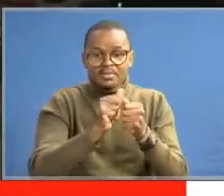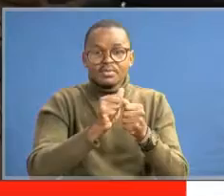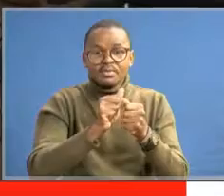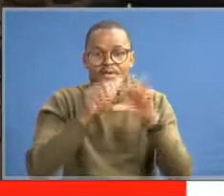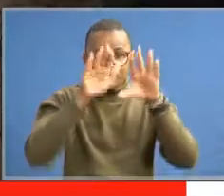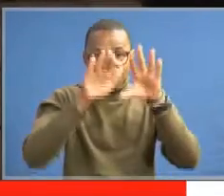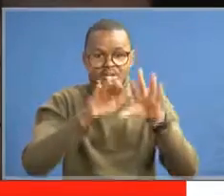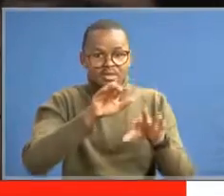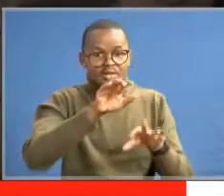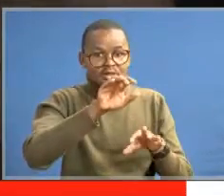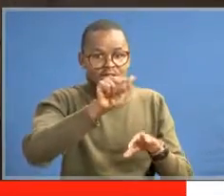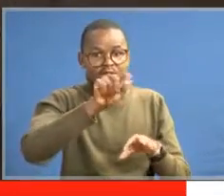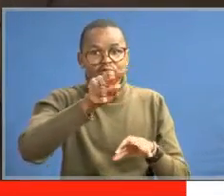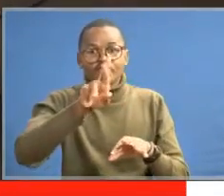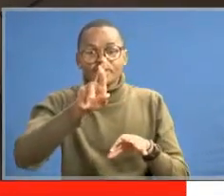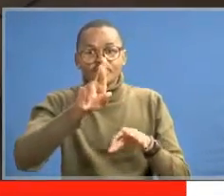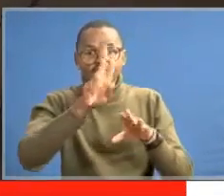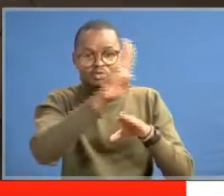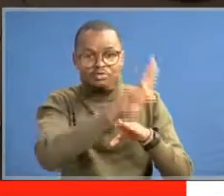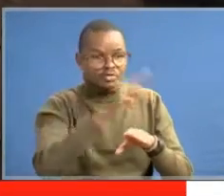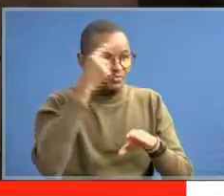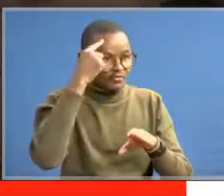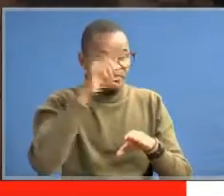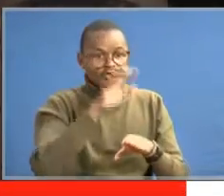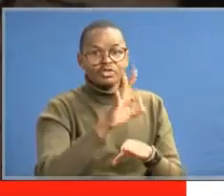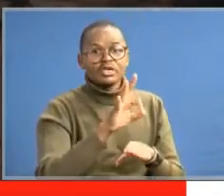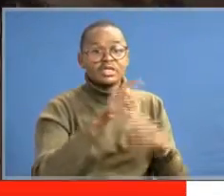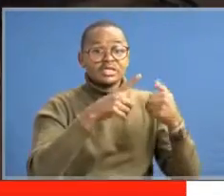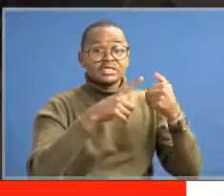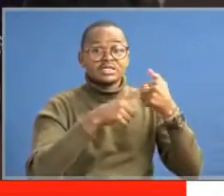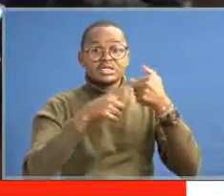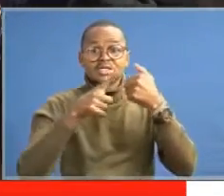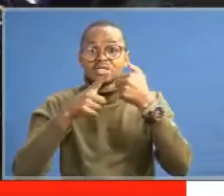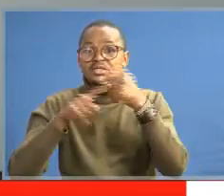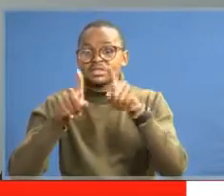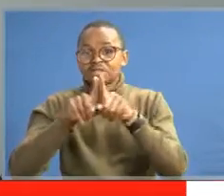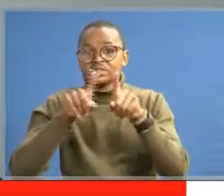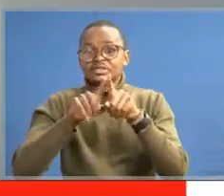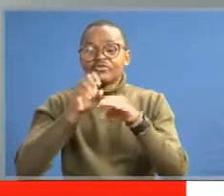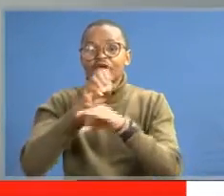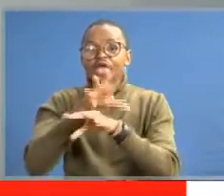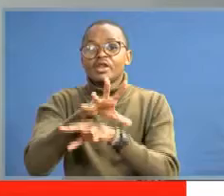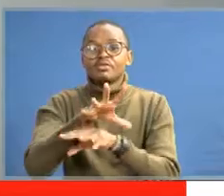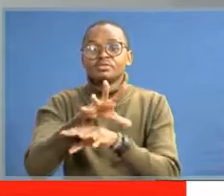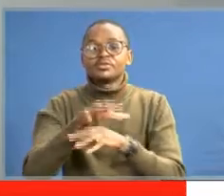purposes, a VR headset can also be used for viewing 360 scenes and videos.